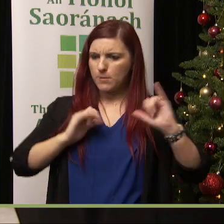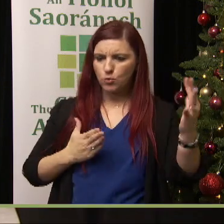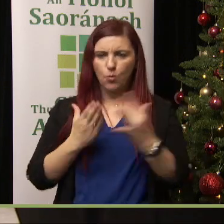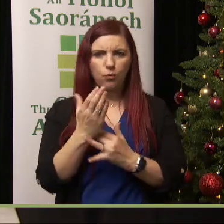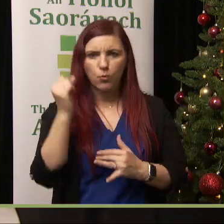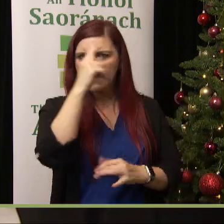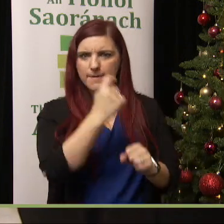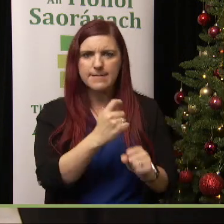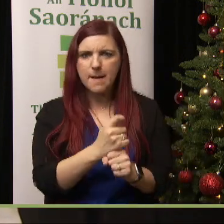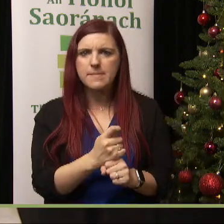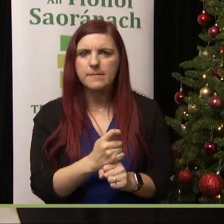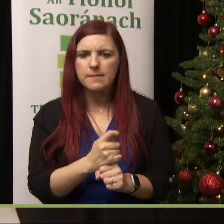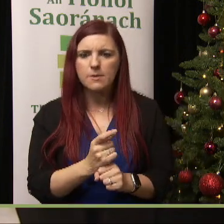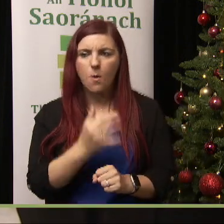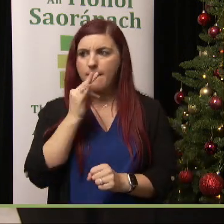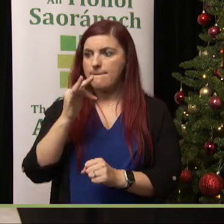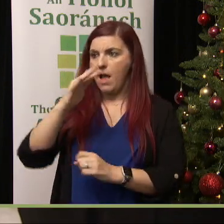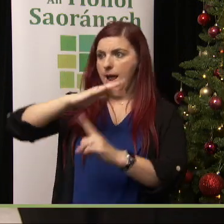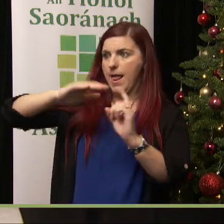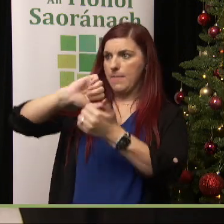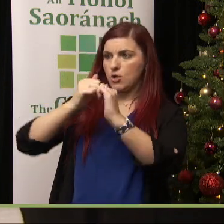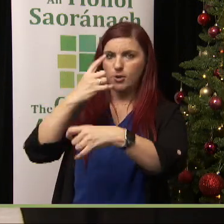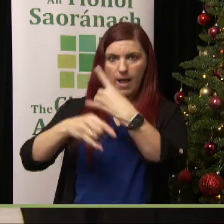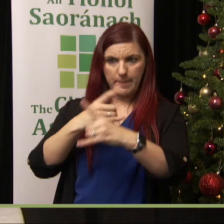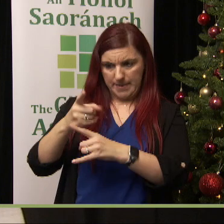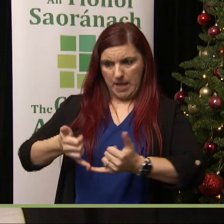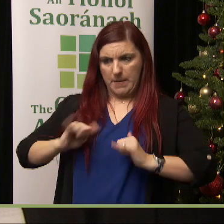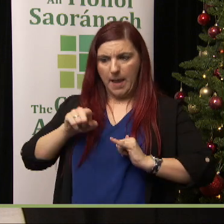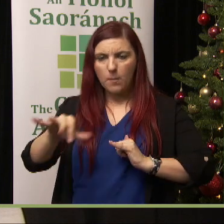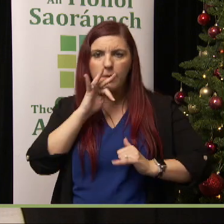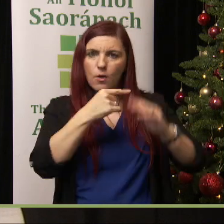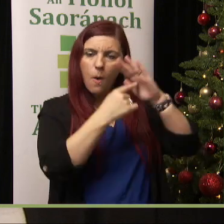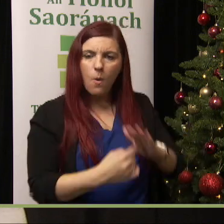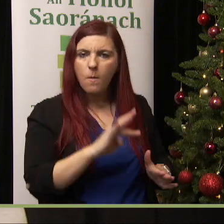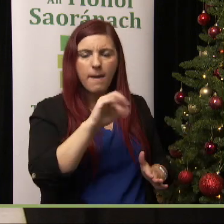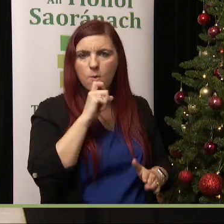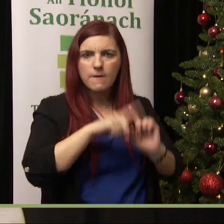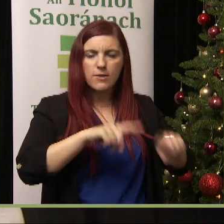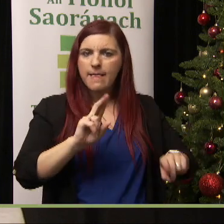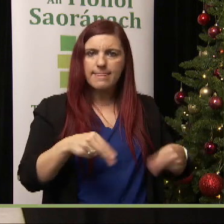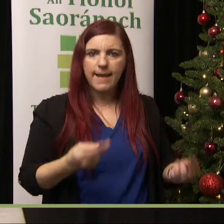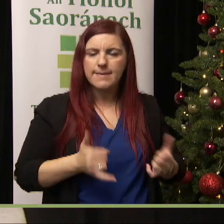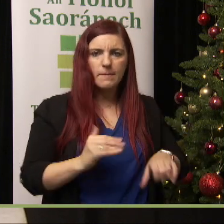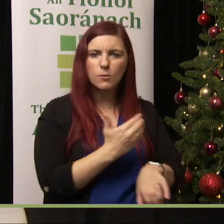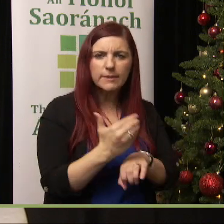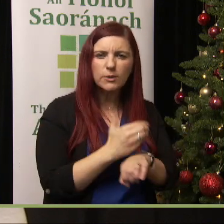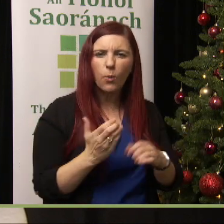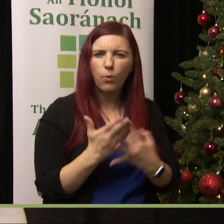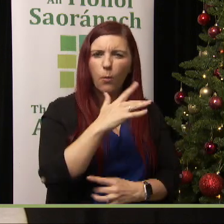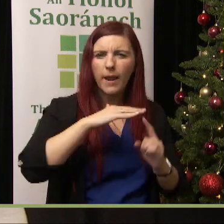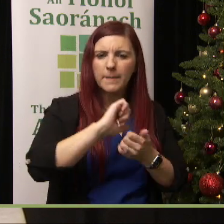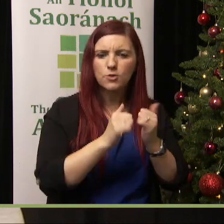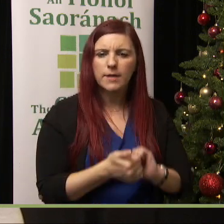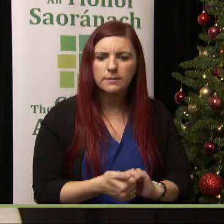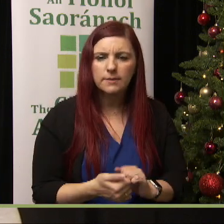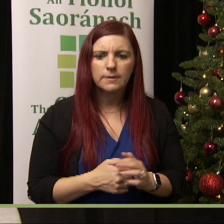more resilient in the face of climate change than those that are low biodiversity. And then we think, well, what's the value of biodiversity?